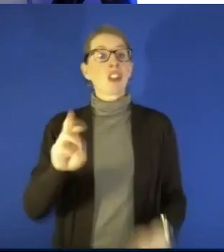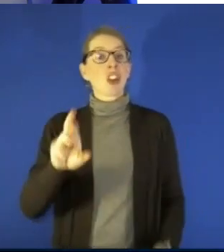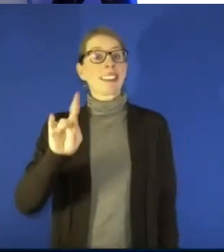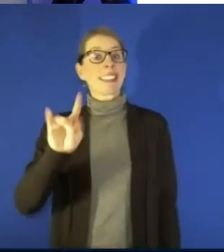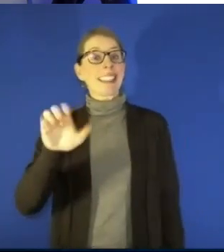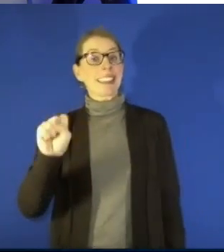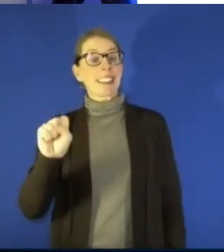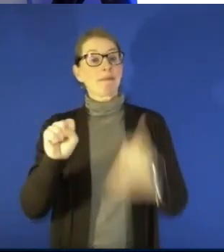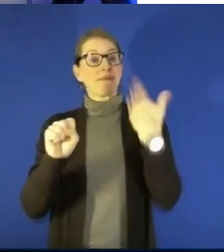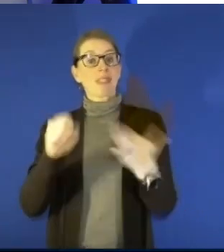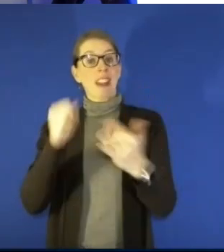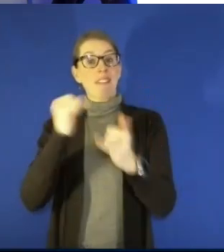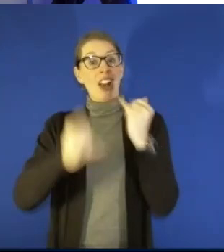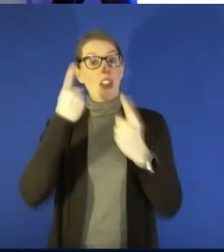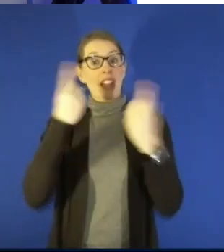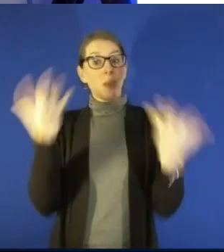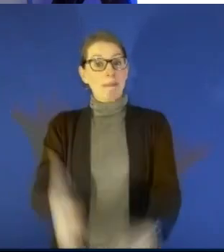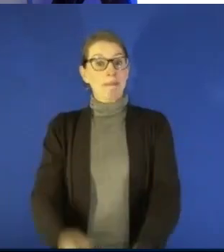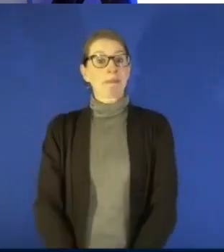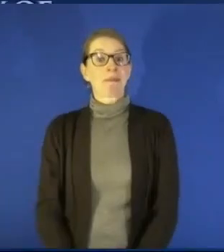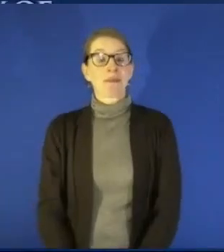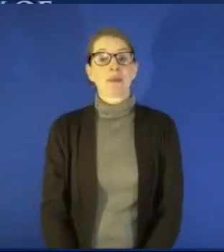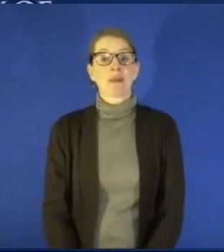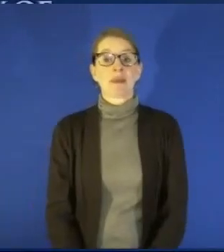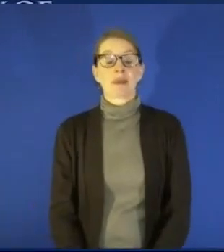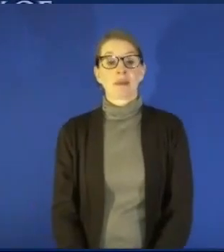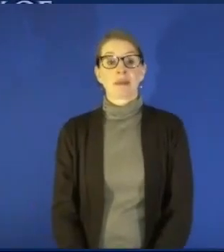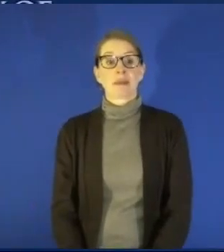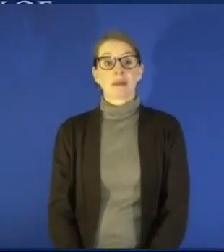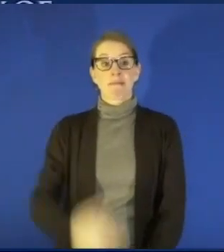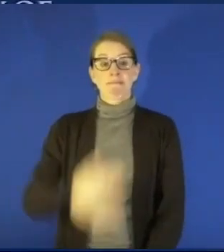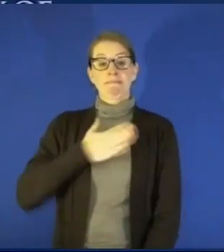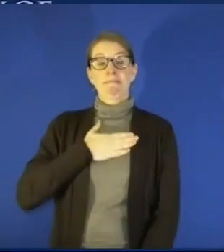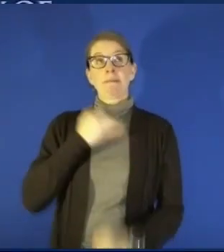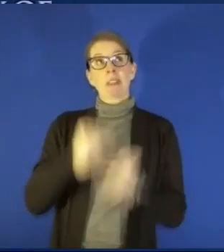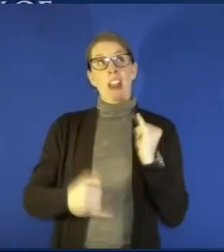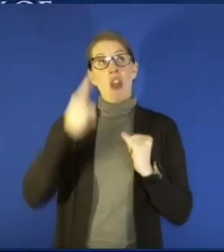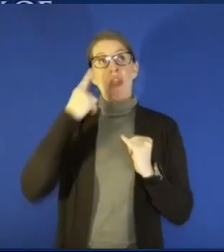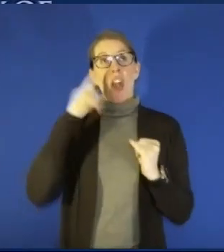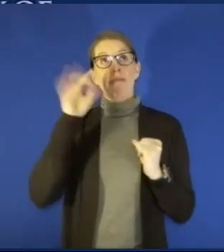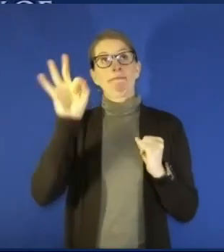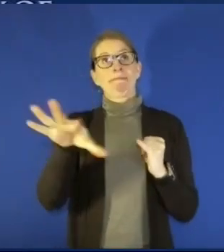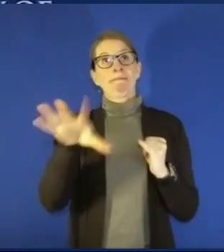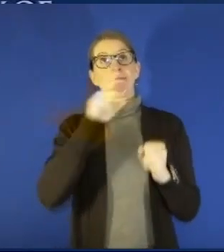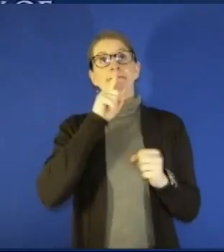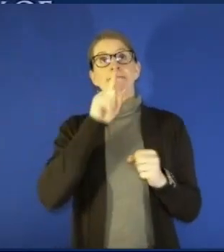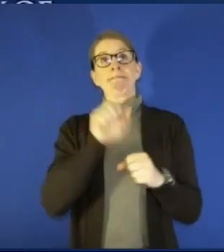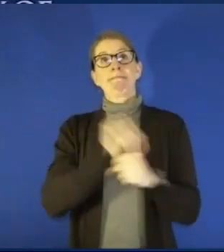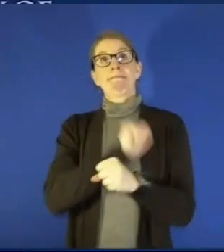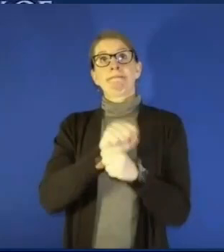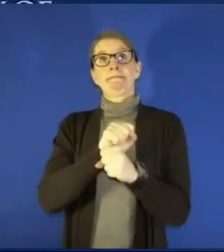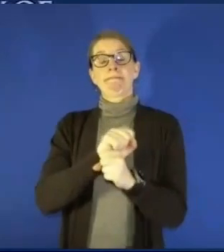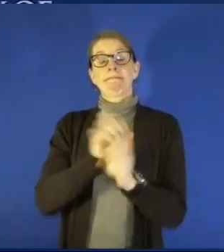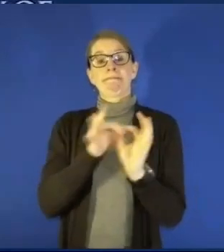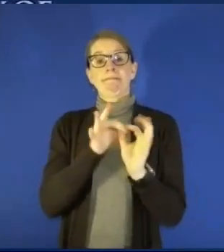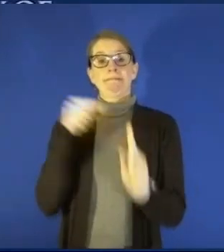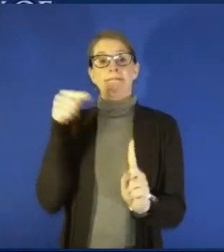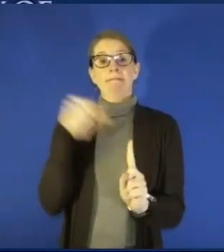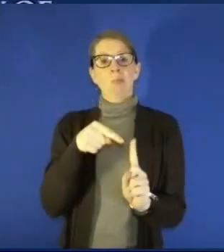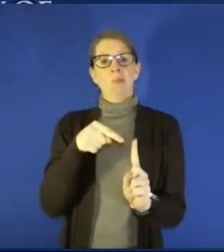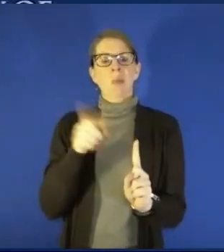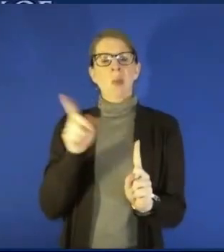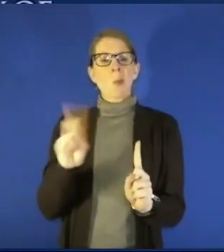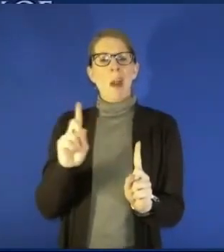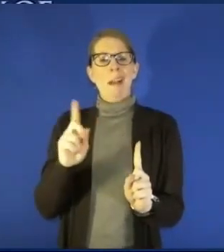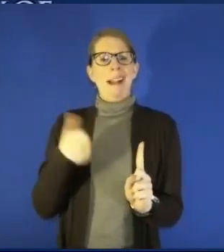your final thoughts today. My final thought really revolves around this. Where would we be if